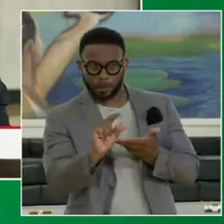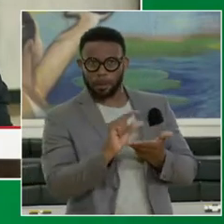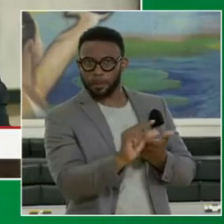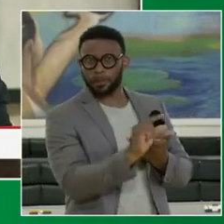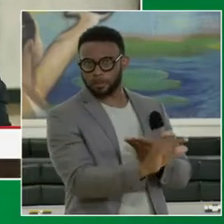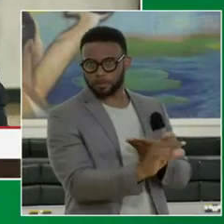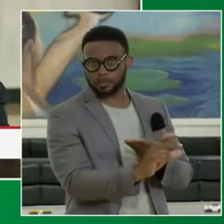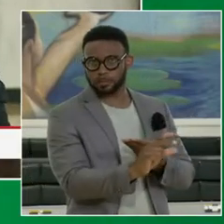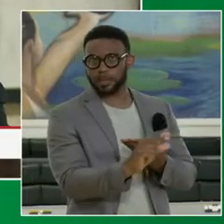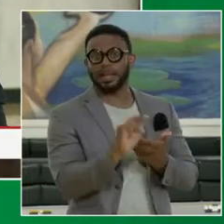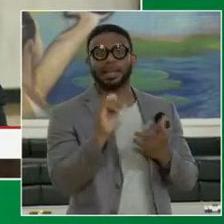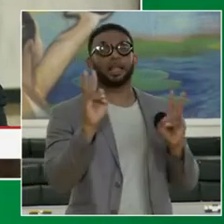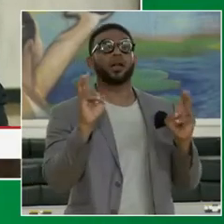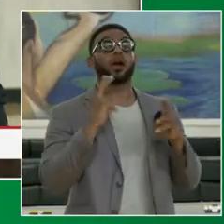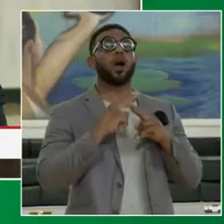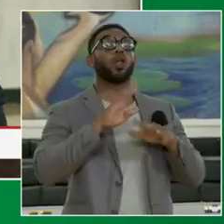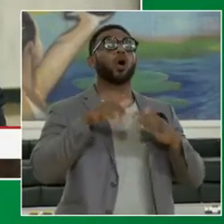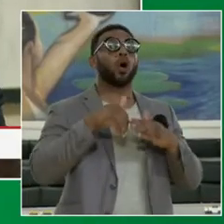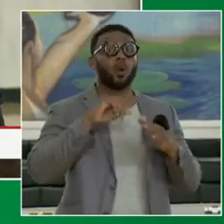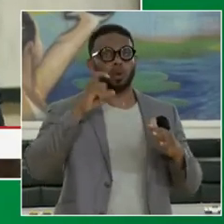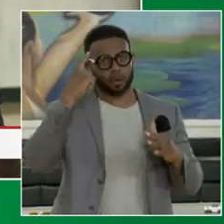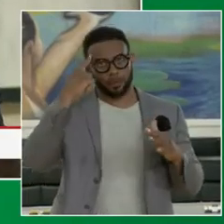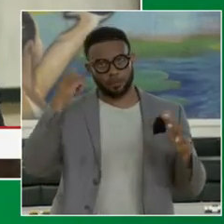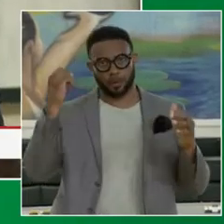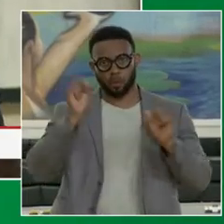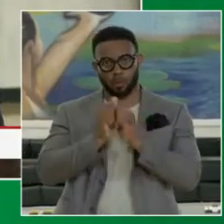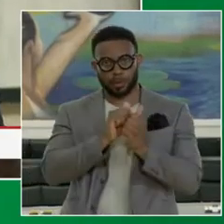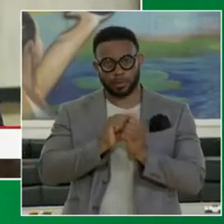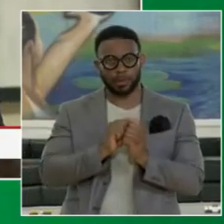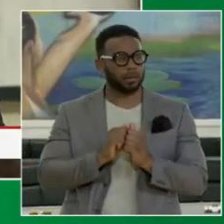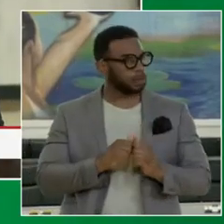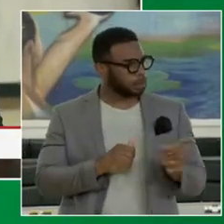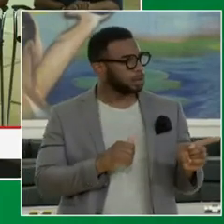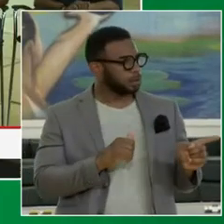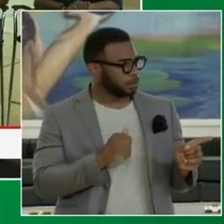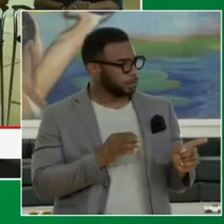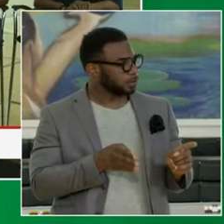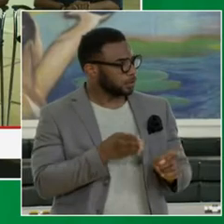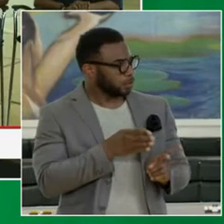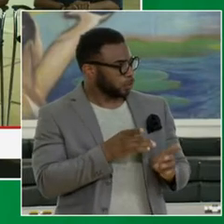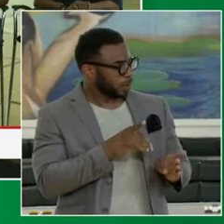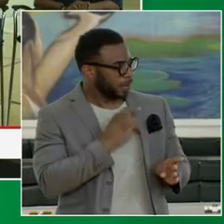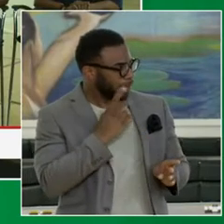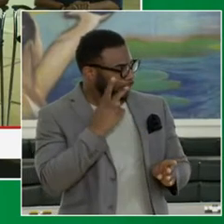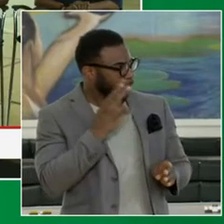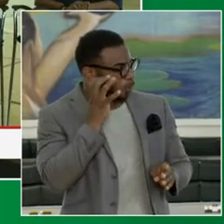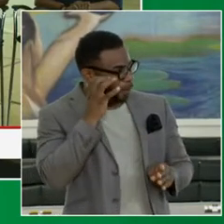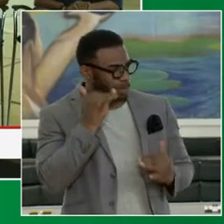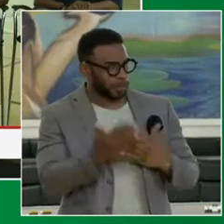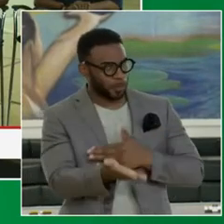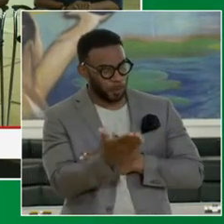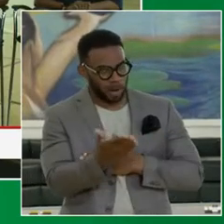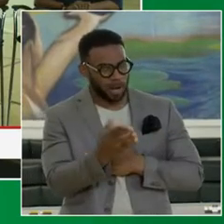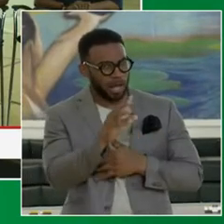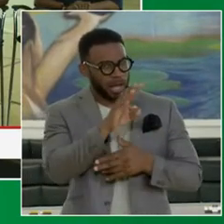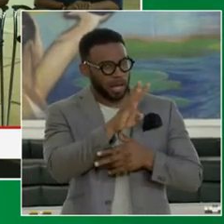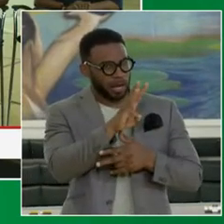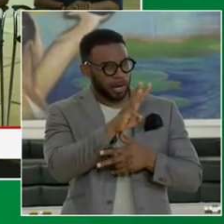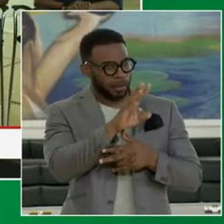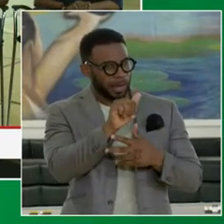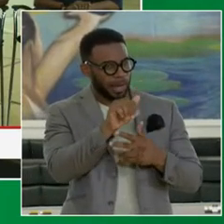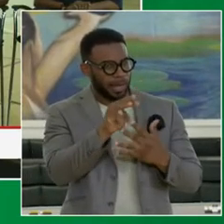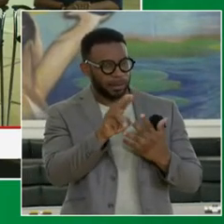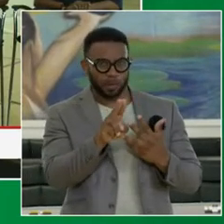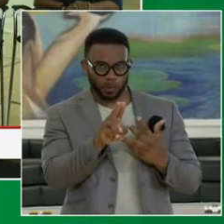as the whole community that we're really looking forward to engage in through this process. So, Director, I was listening to the radio this morning, and on WAMU, I heard